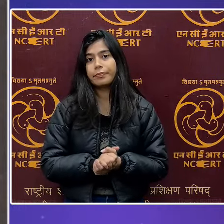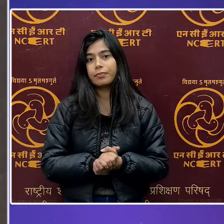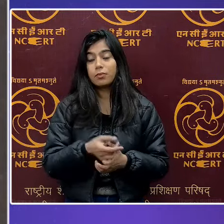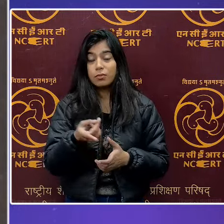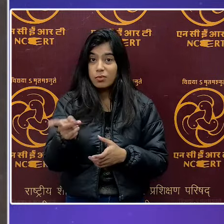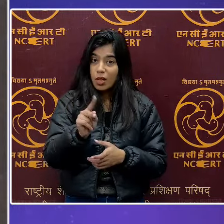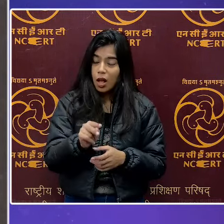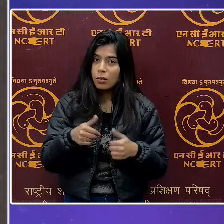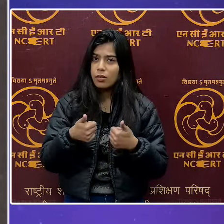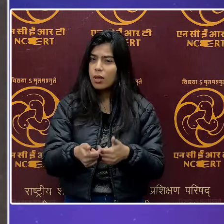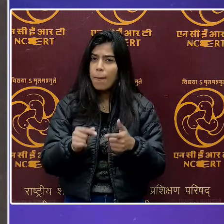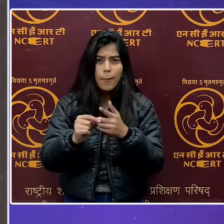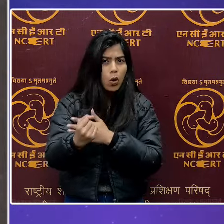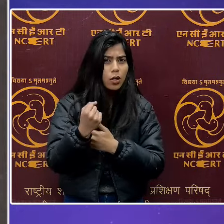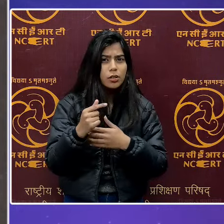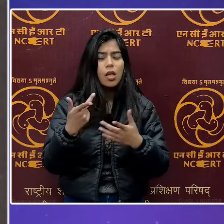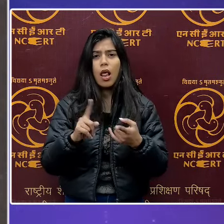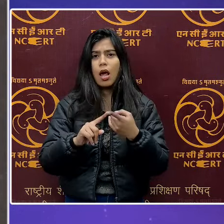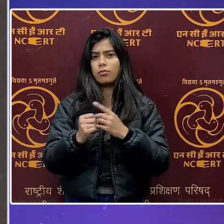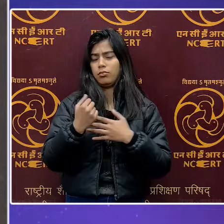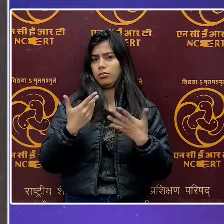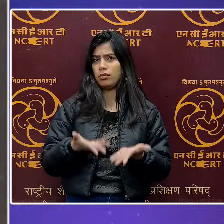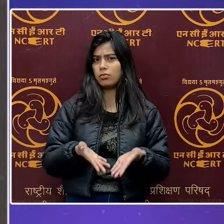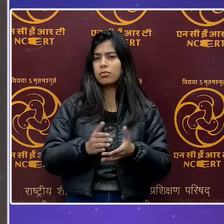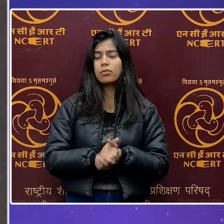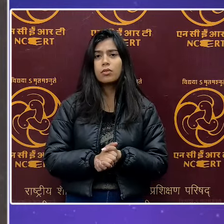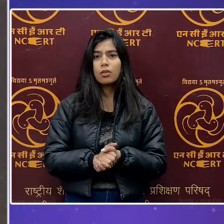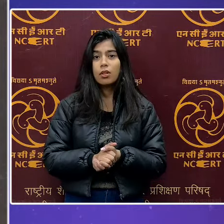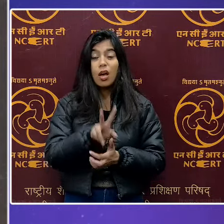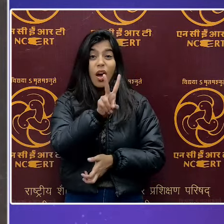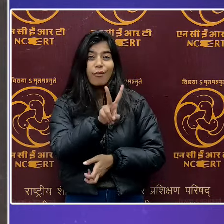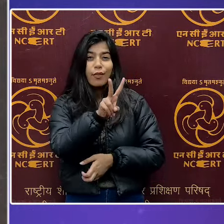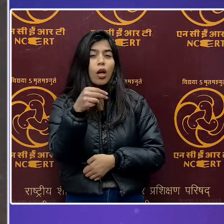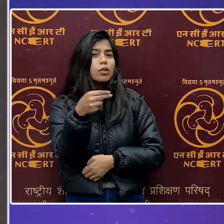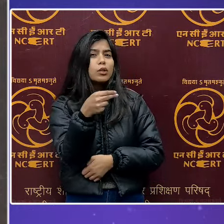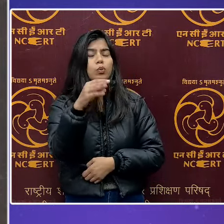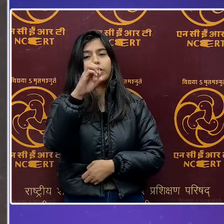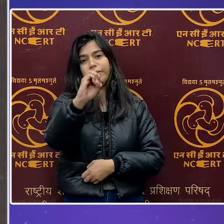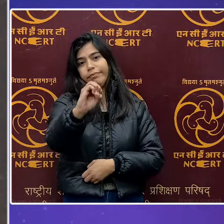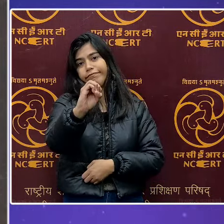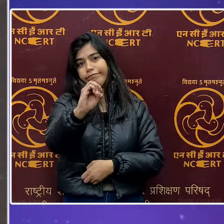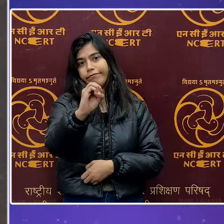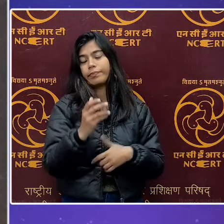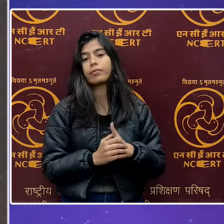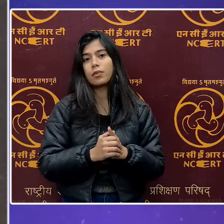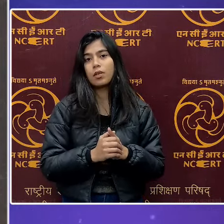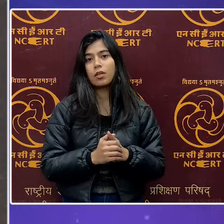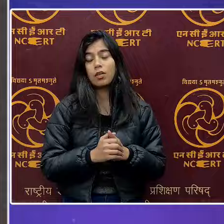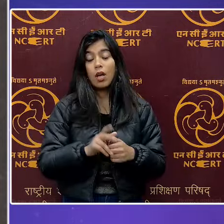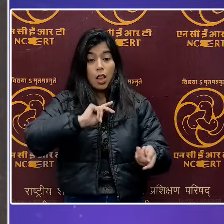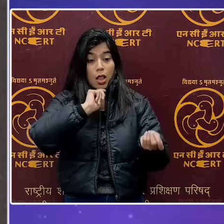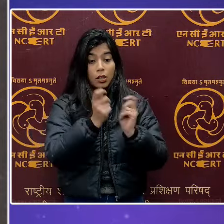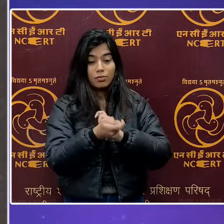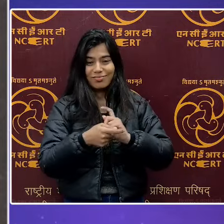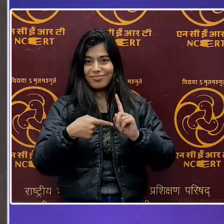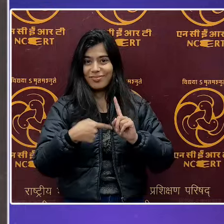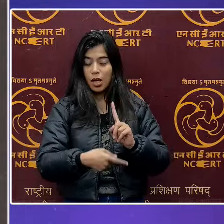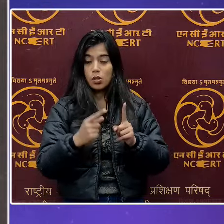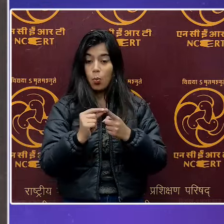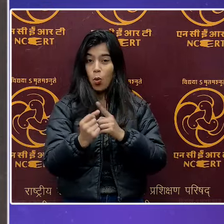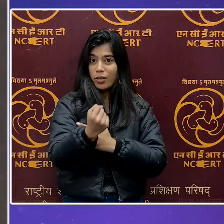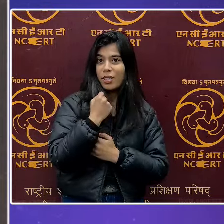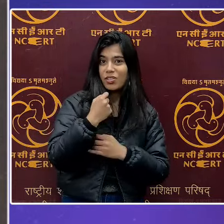gains potential energy. When its velocity becomes 0, that is entire kinetic energy is converted into potential energy. It